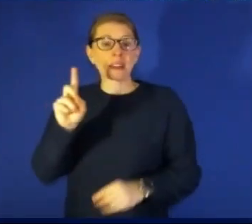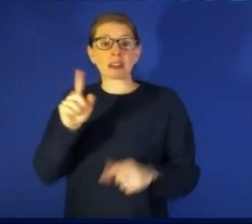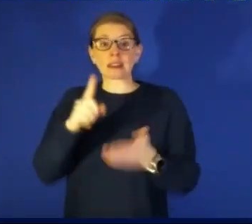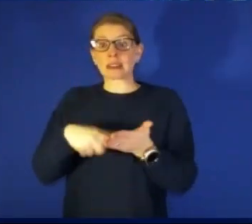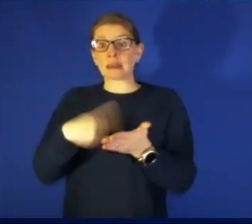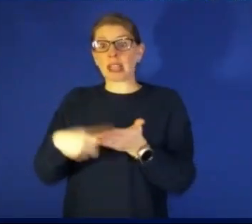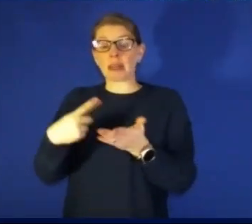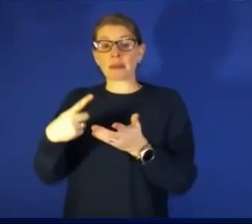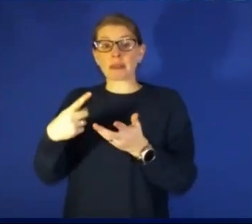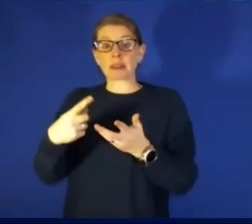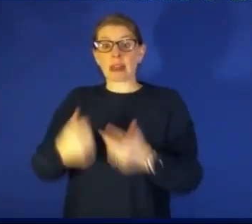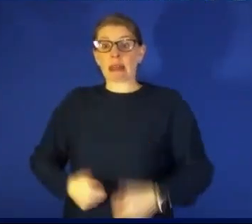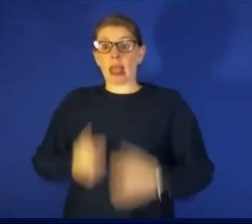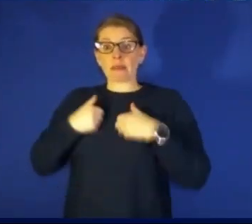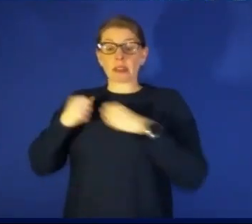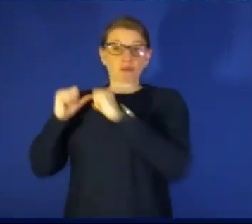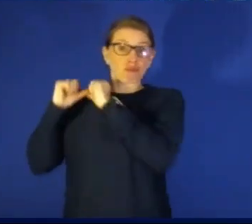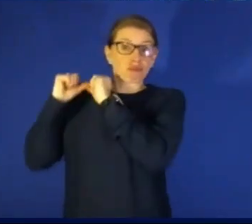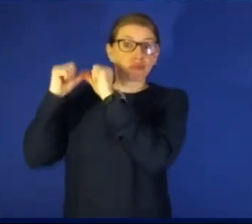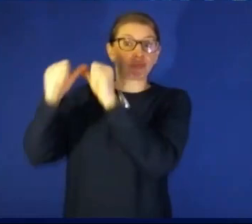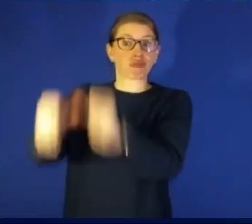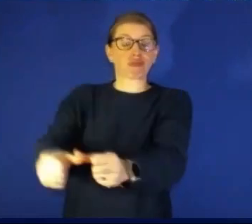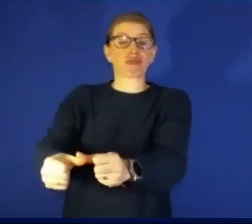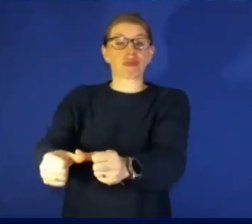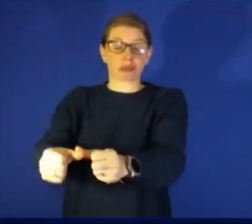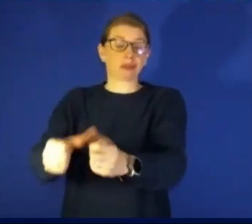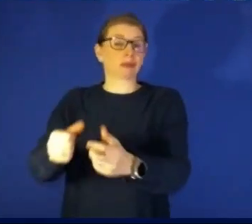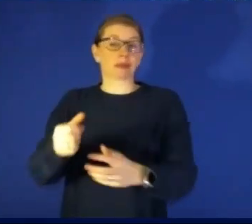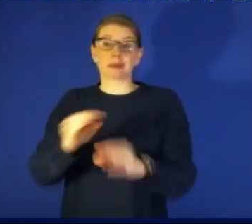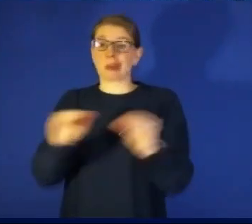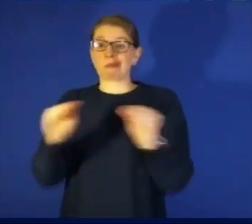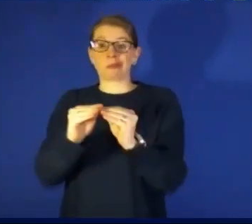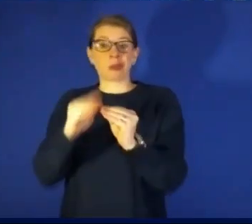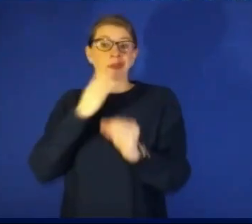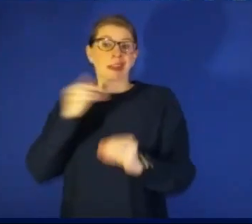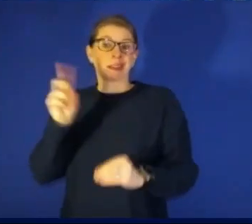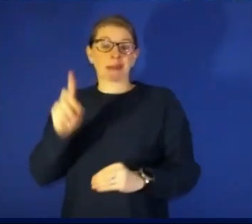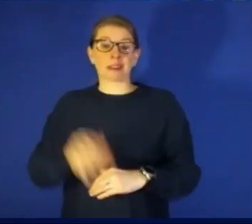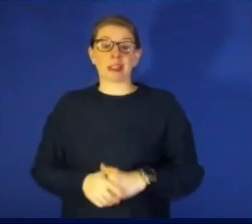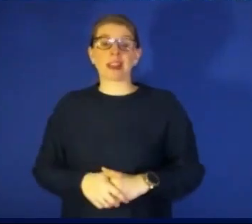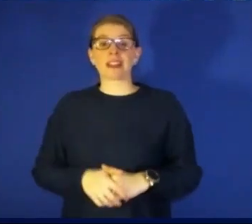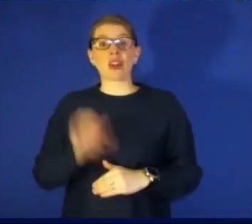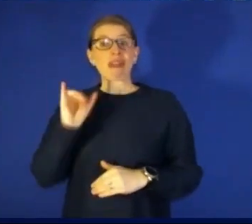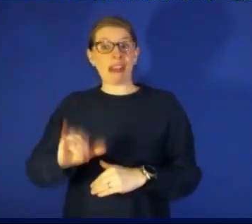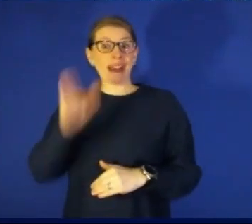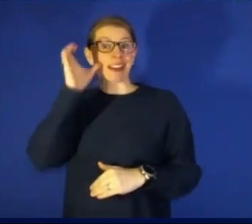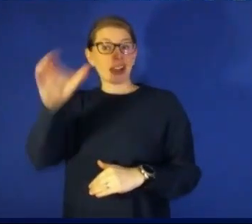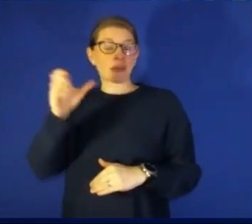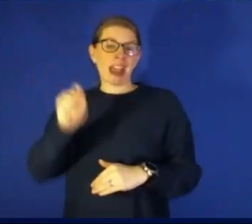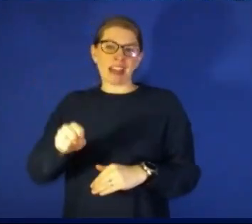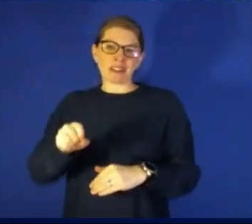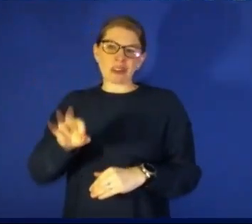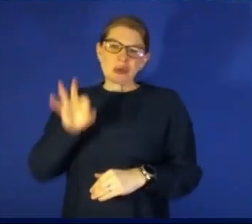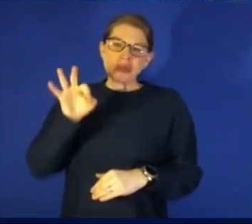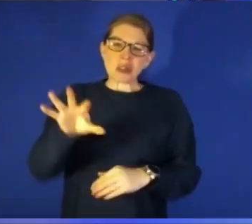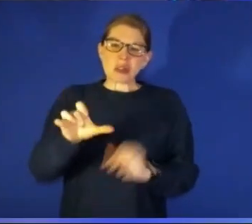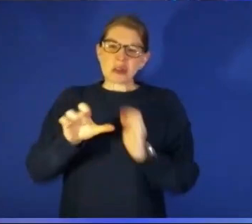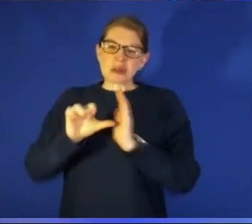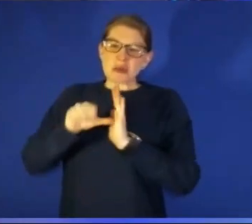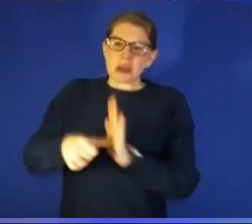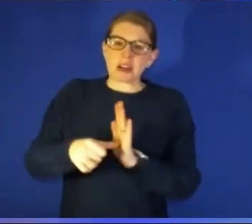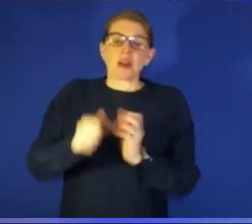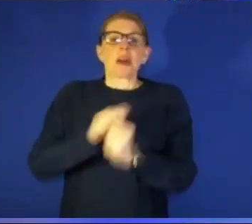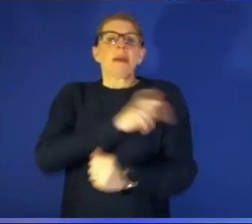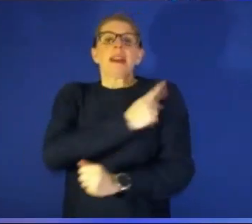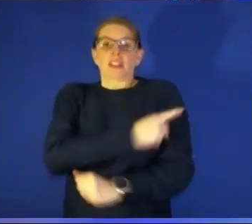it in the past. So that's a concept that we really have to drive into people and the practitioners that are taking care of them. So